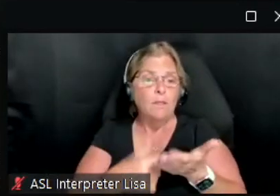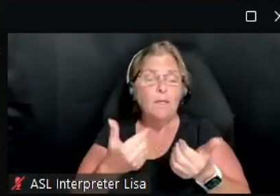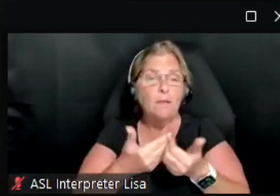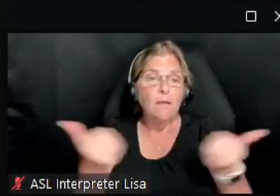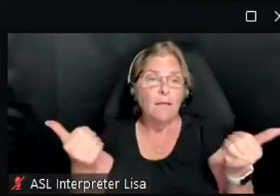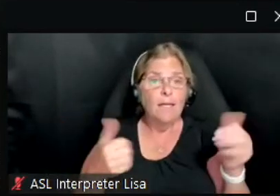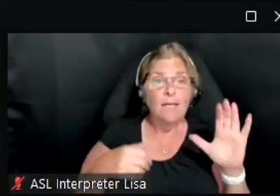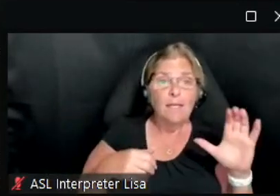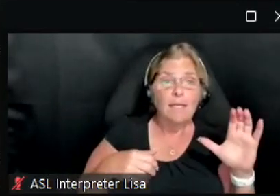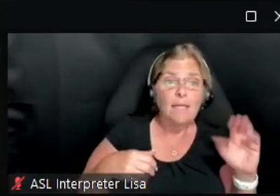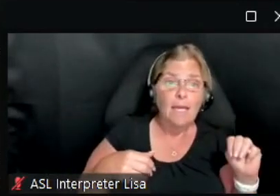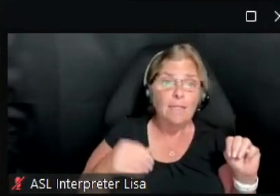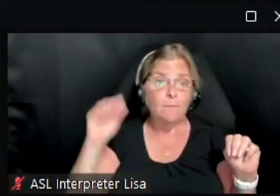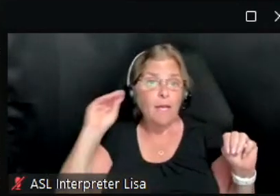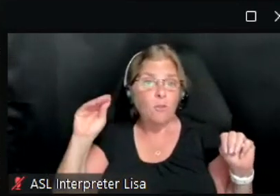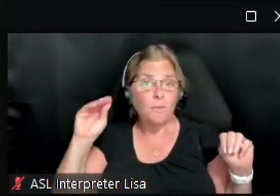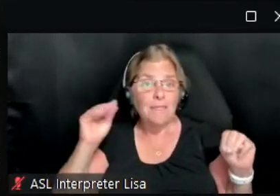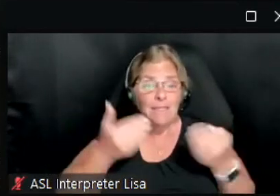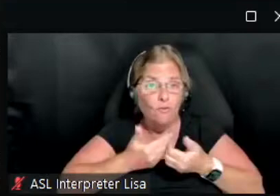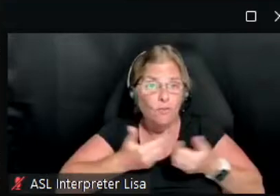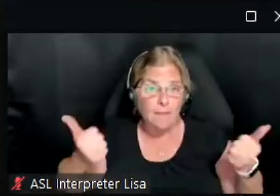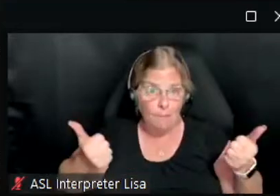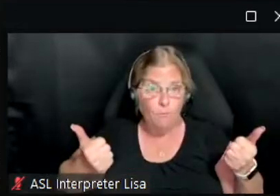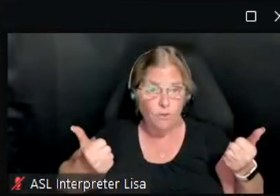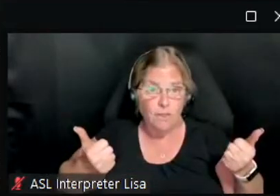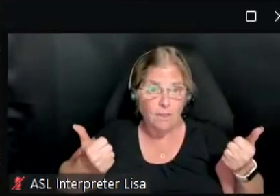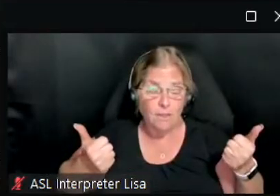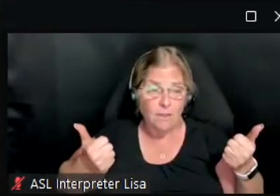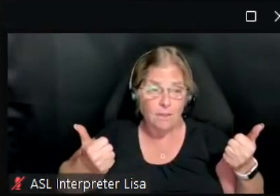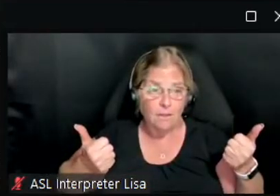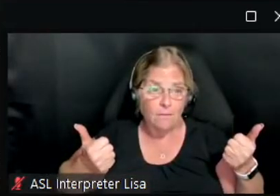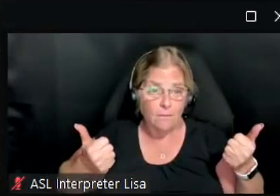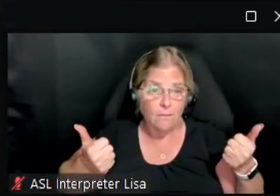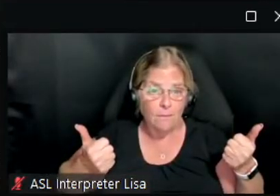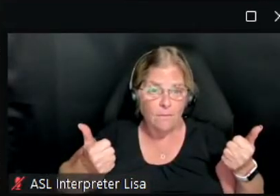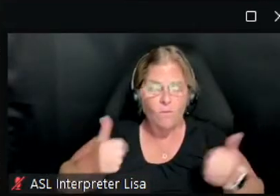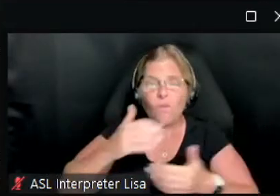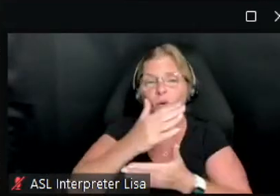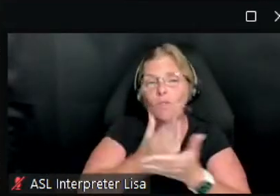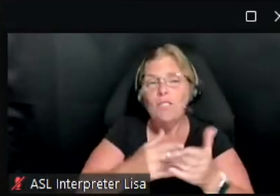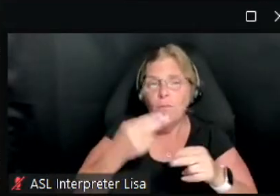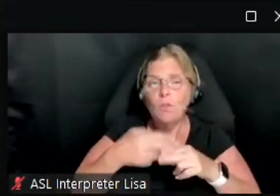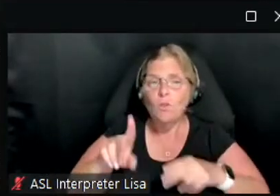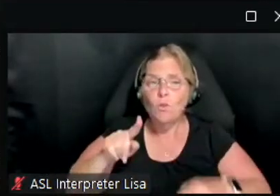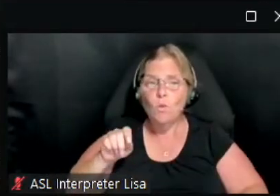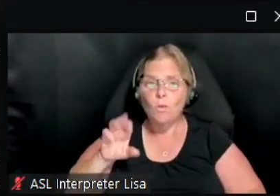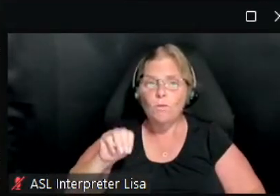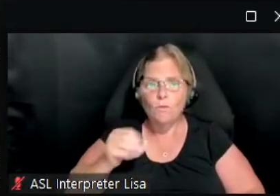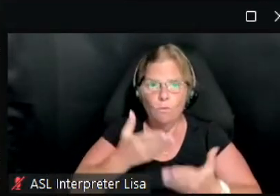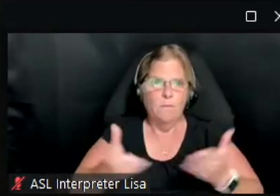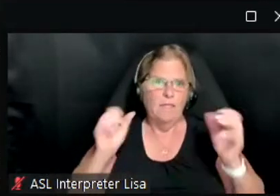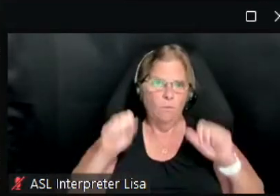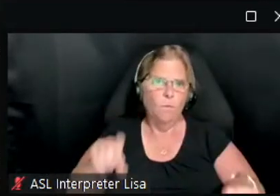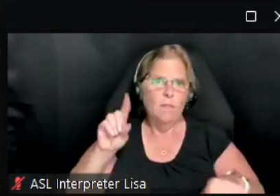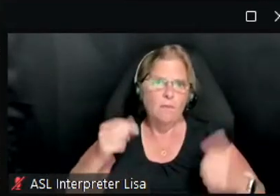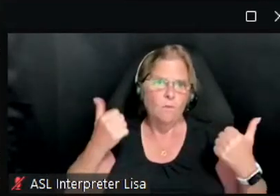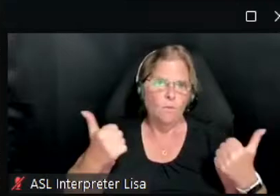management with teaching. So those are just some short-term things we can do for now.